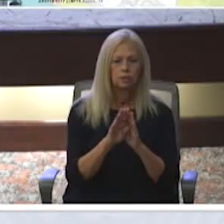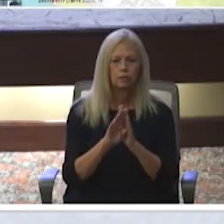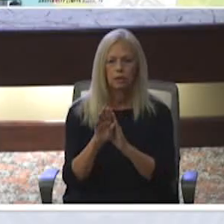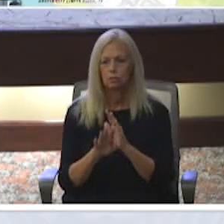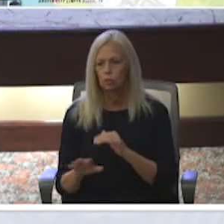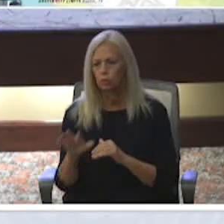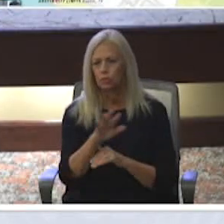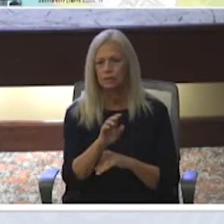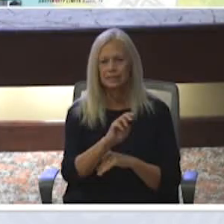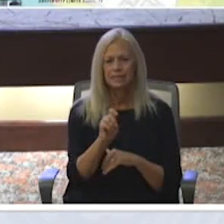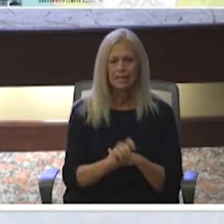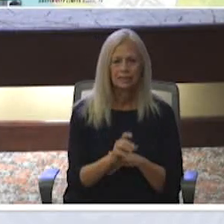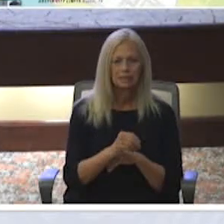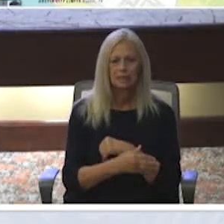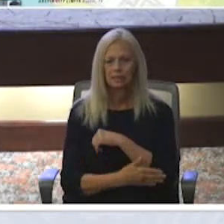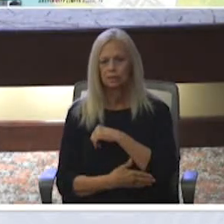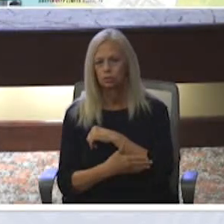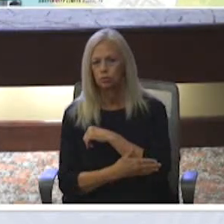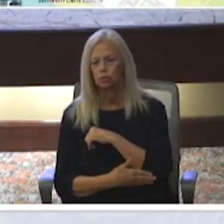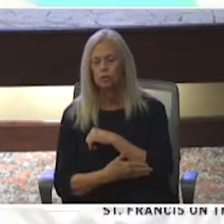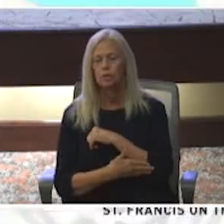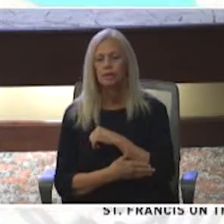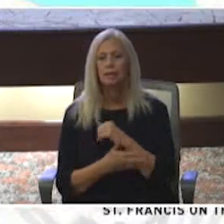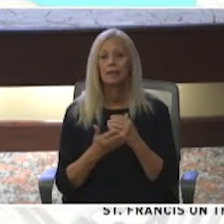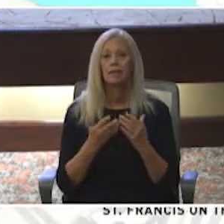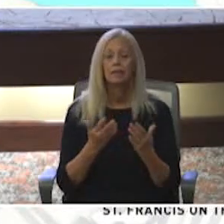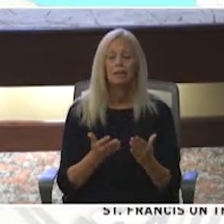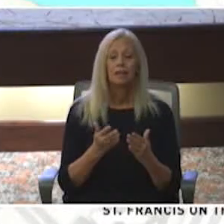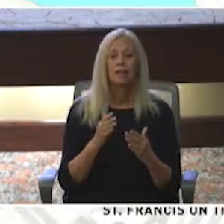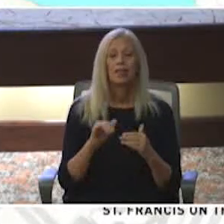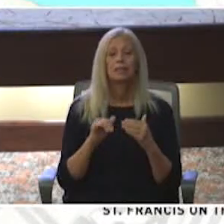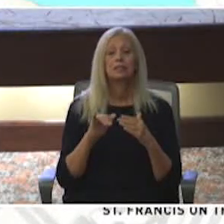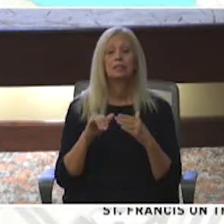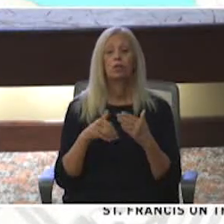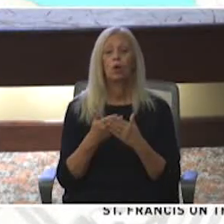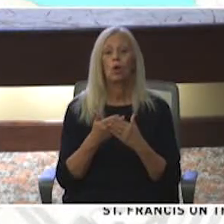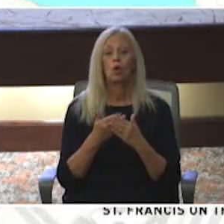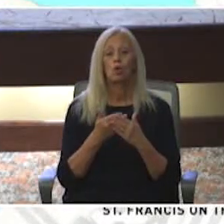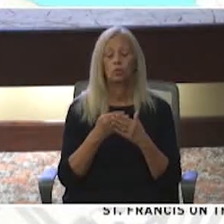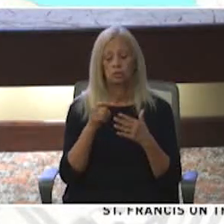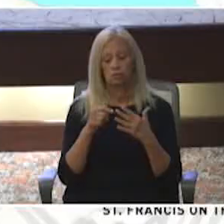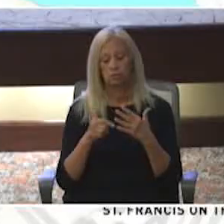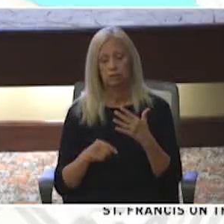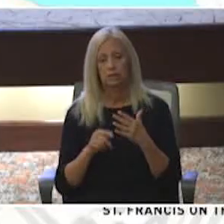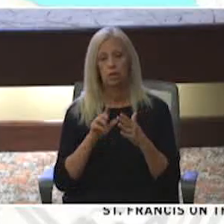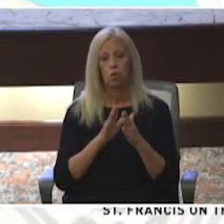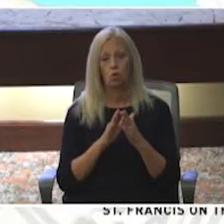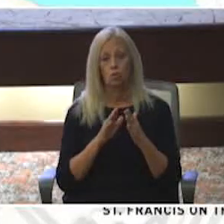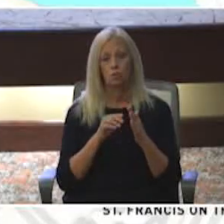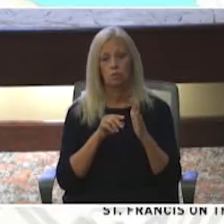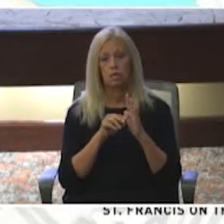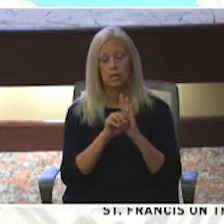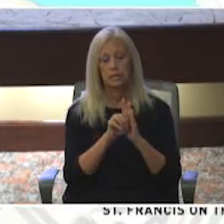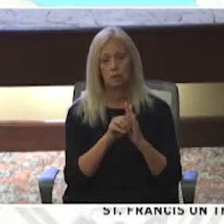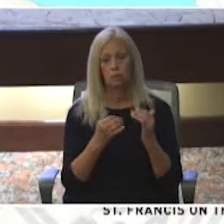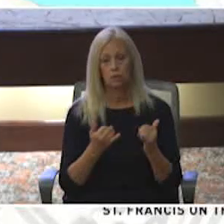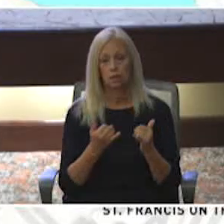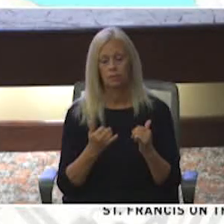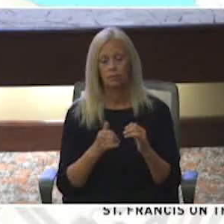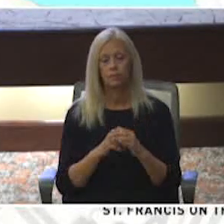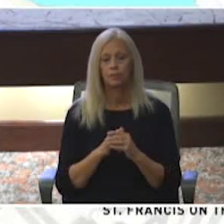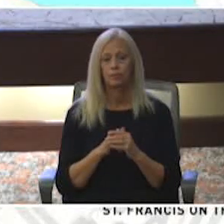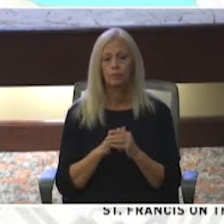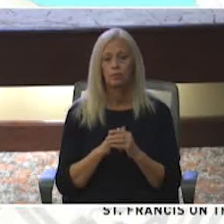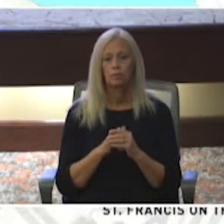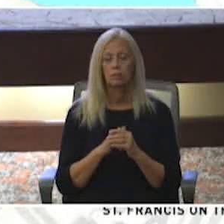around the country. And then that's all detailed on this example from Barron's Branch, where you